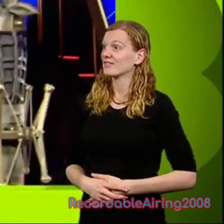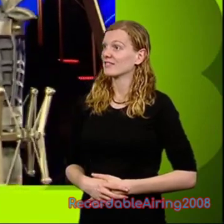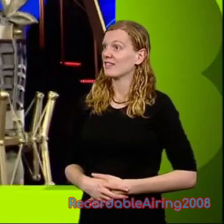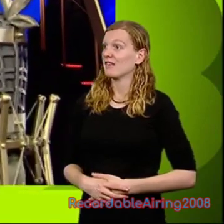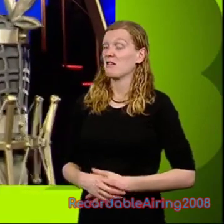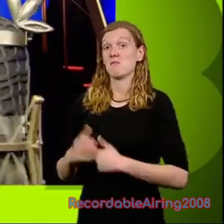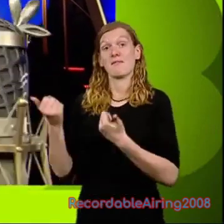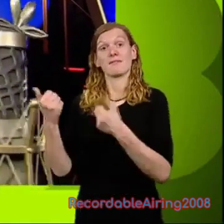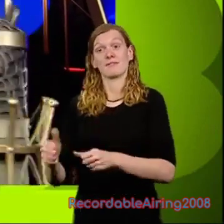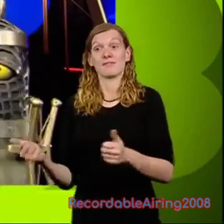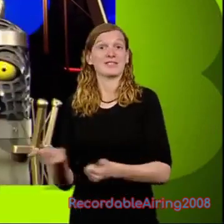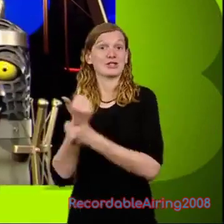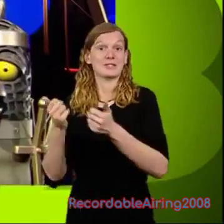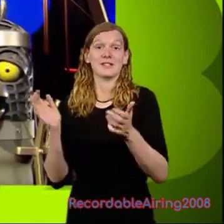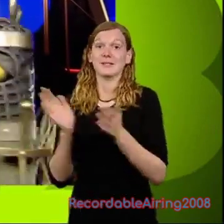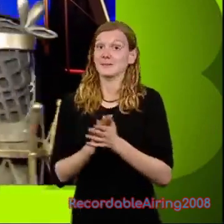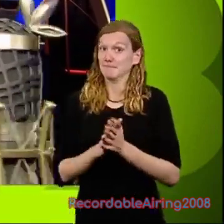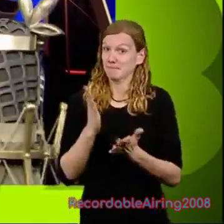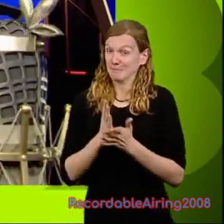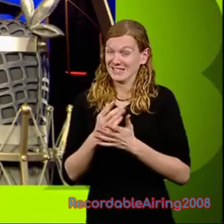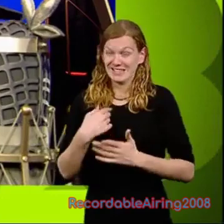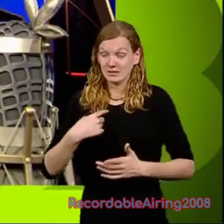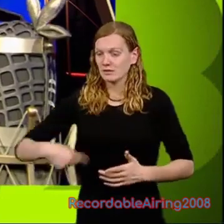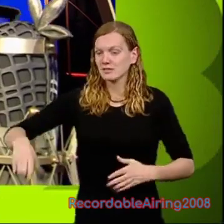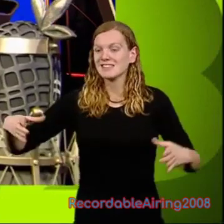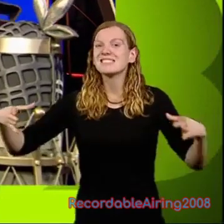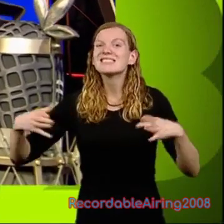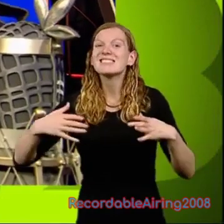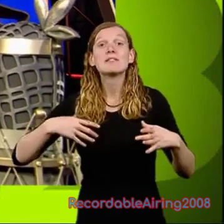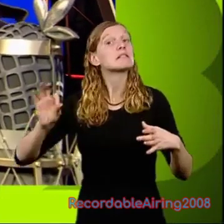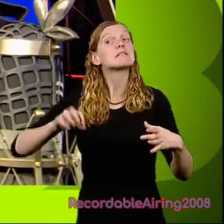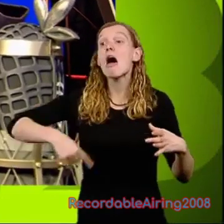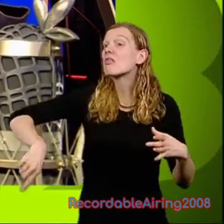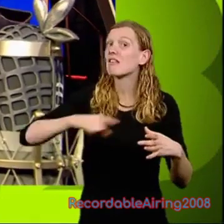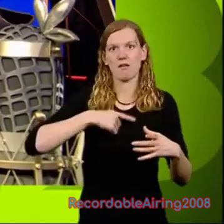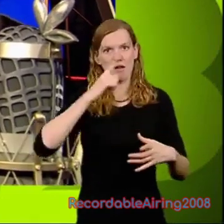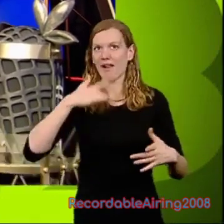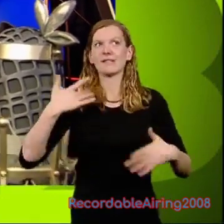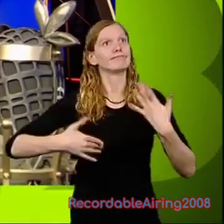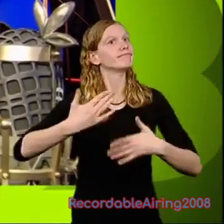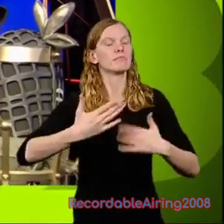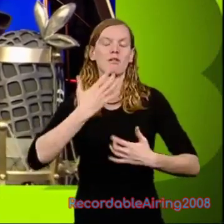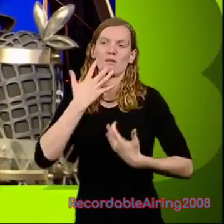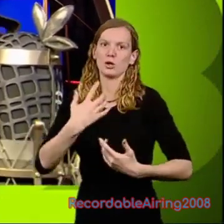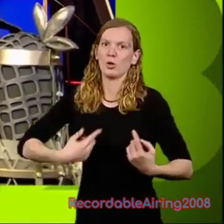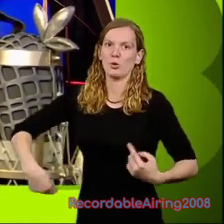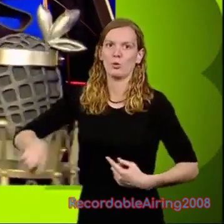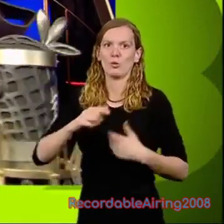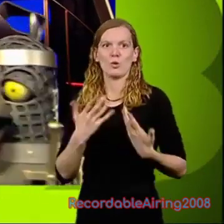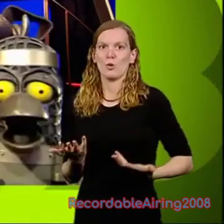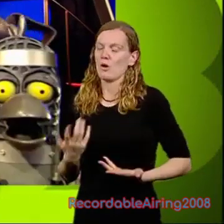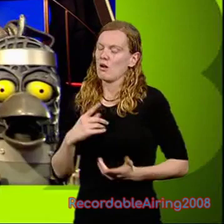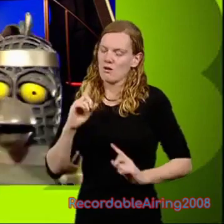At last, the Pirate Posse has picked. I'd like to say I couldn't have done it without my crew. But I can't, because